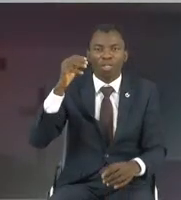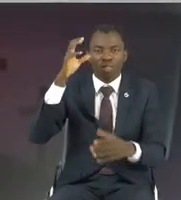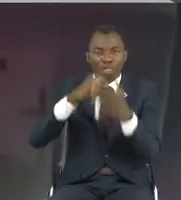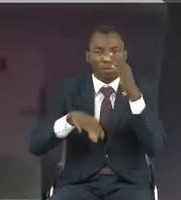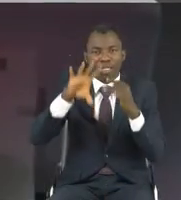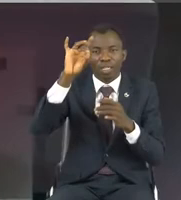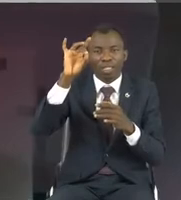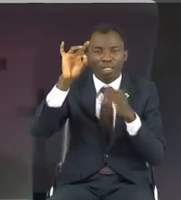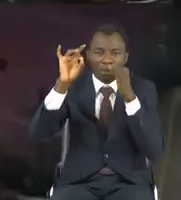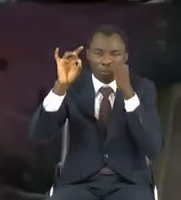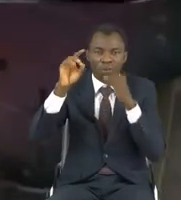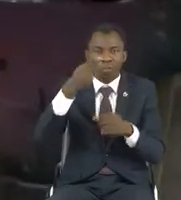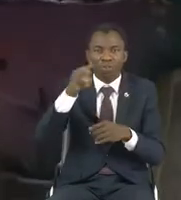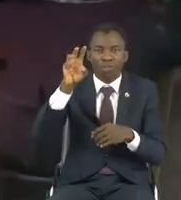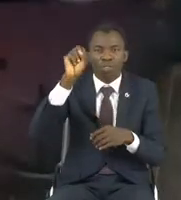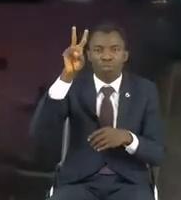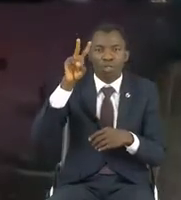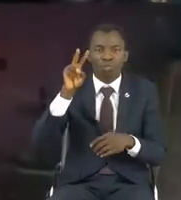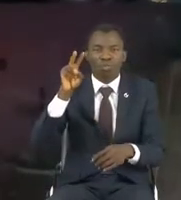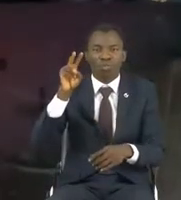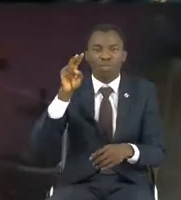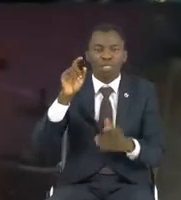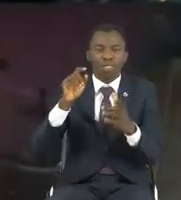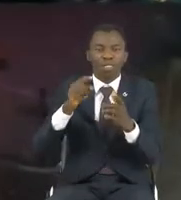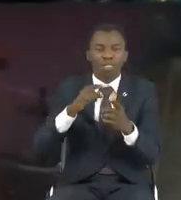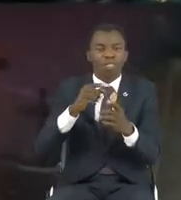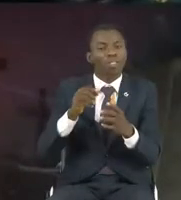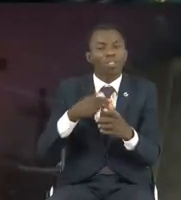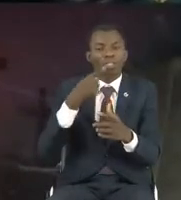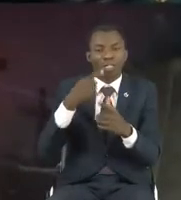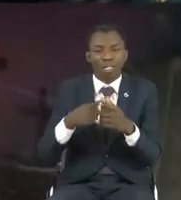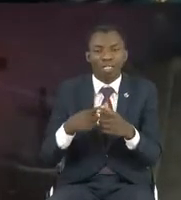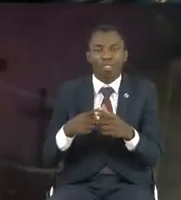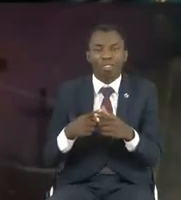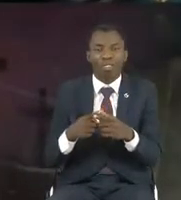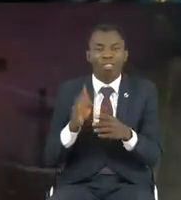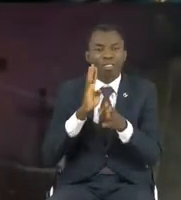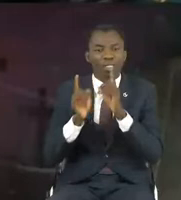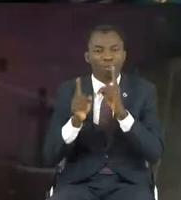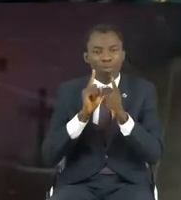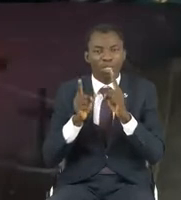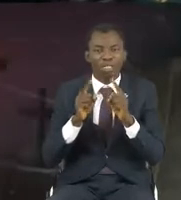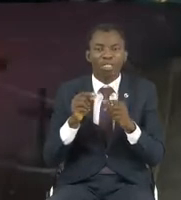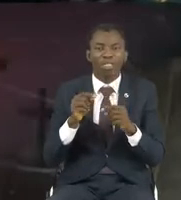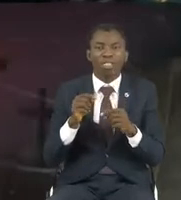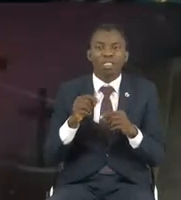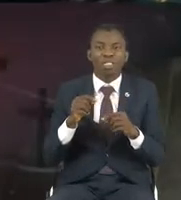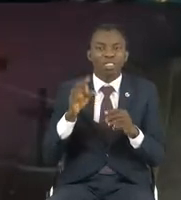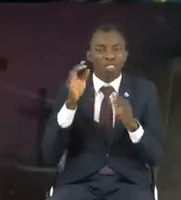8, reading from verse 12. Then spake Jesus